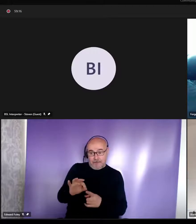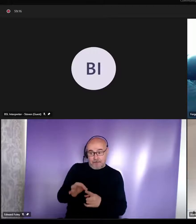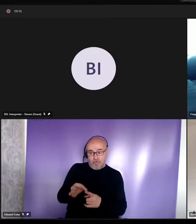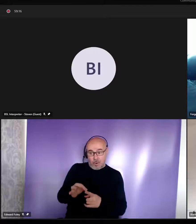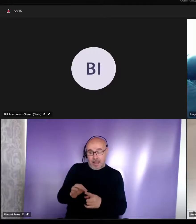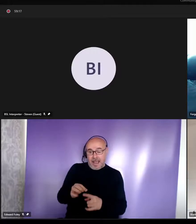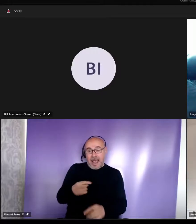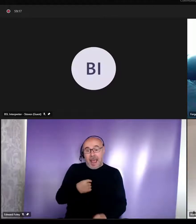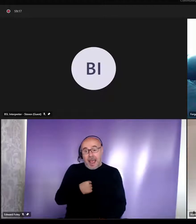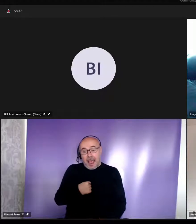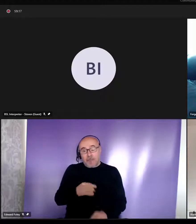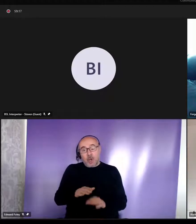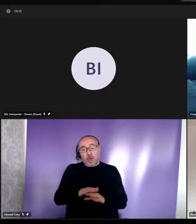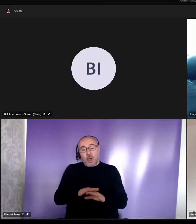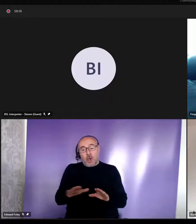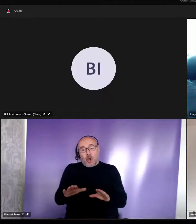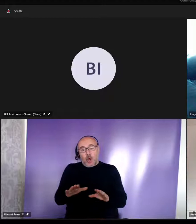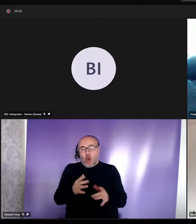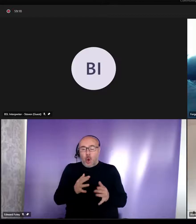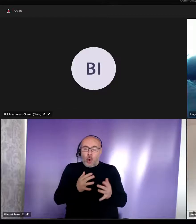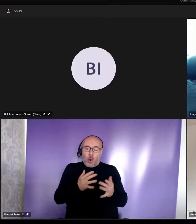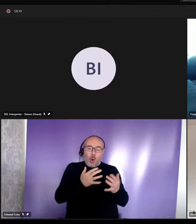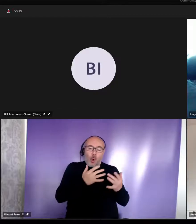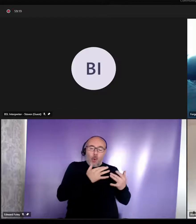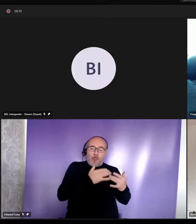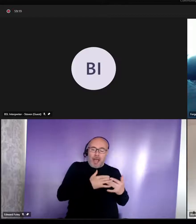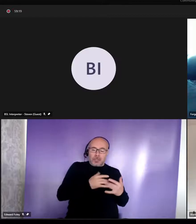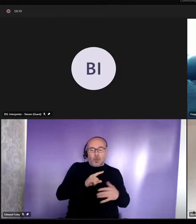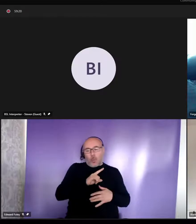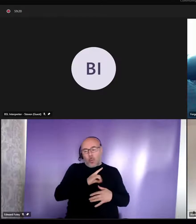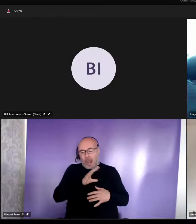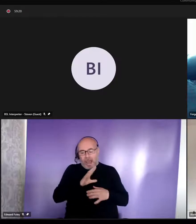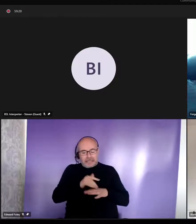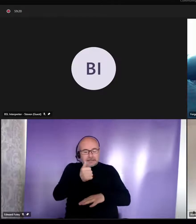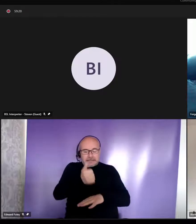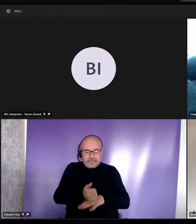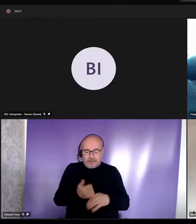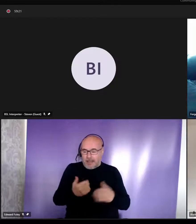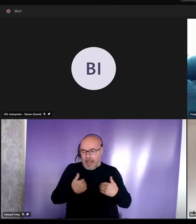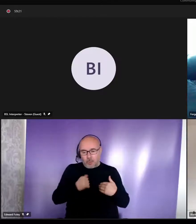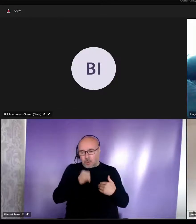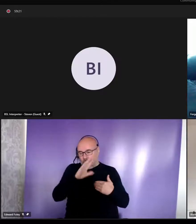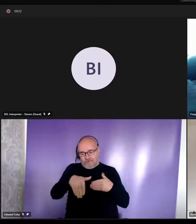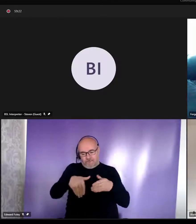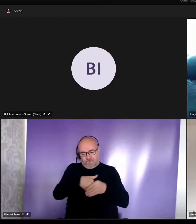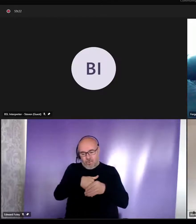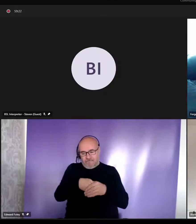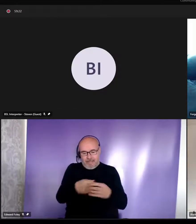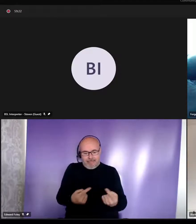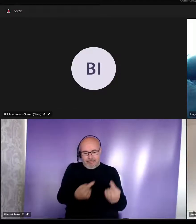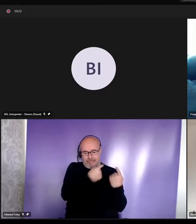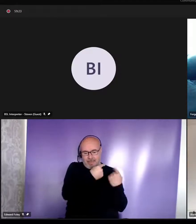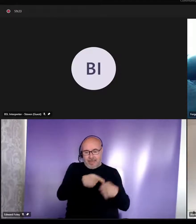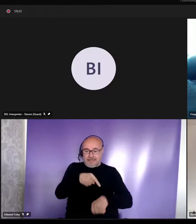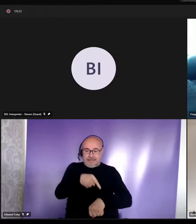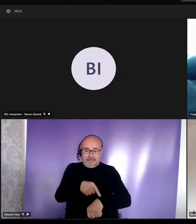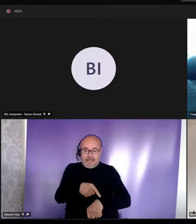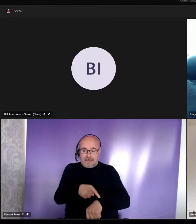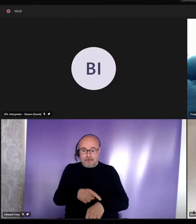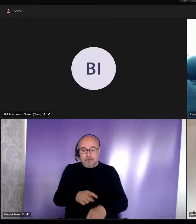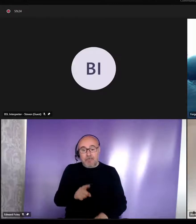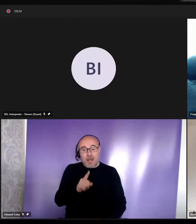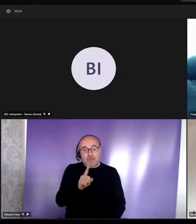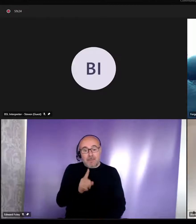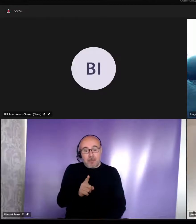of why it was brought into place. I wasn't a party to it at the time, but that doesn't necessarily mean